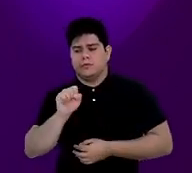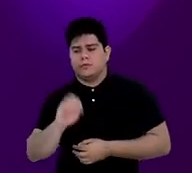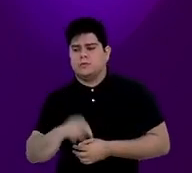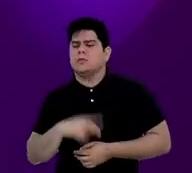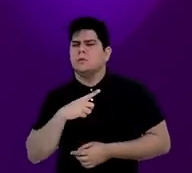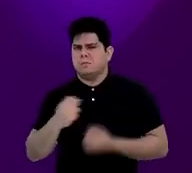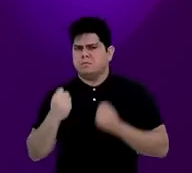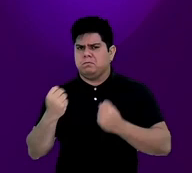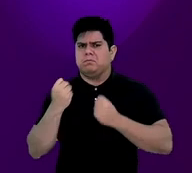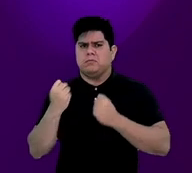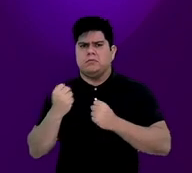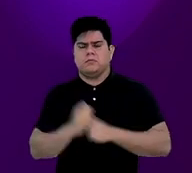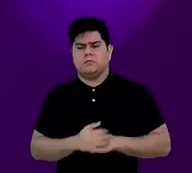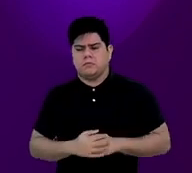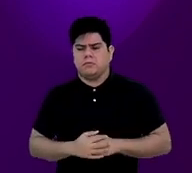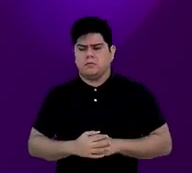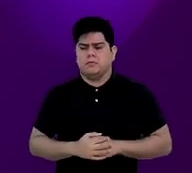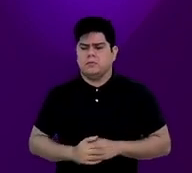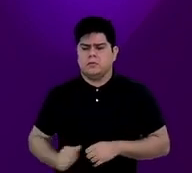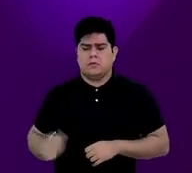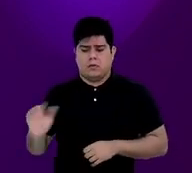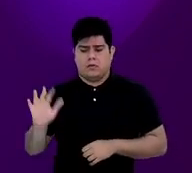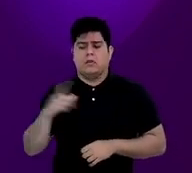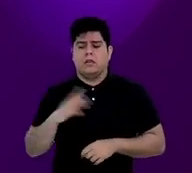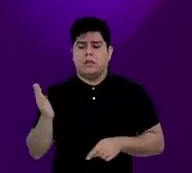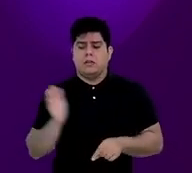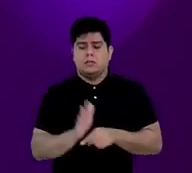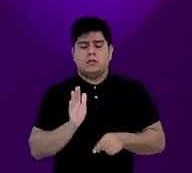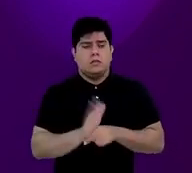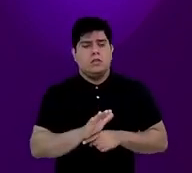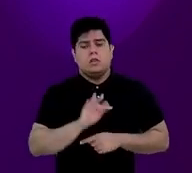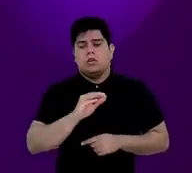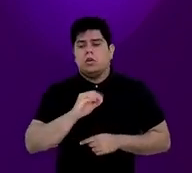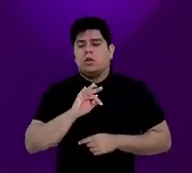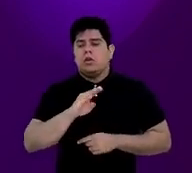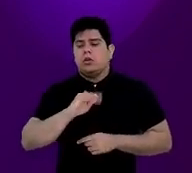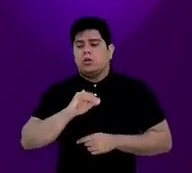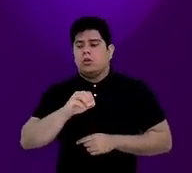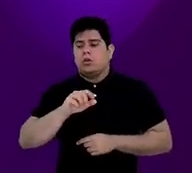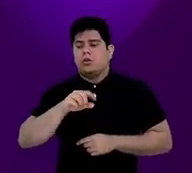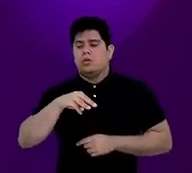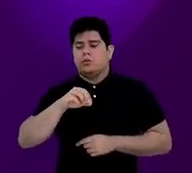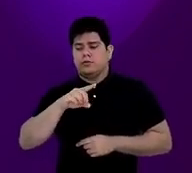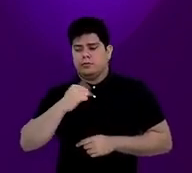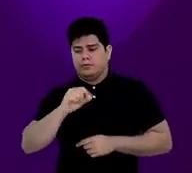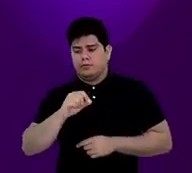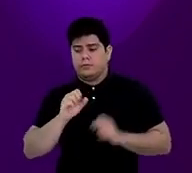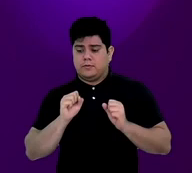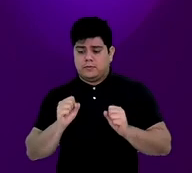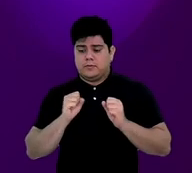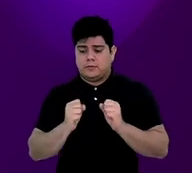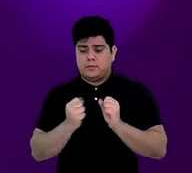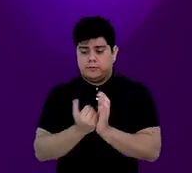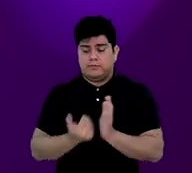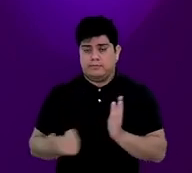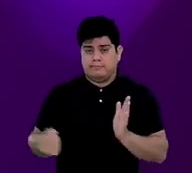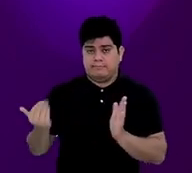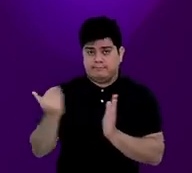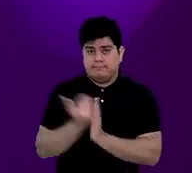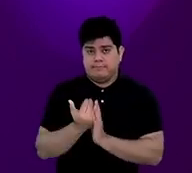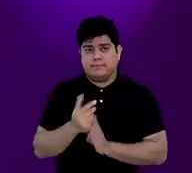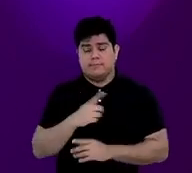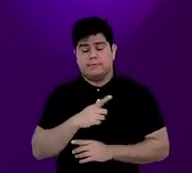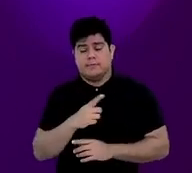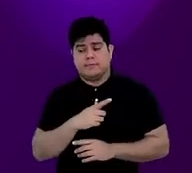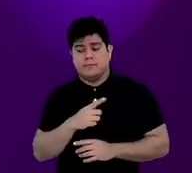you can expand the beam and deliver quite large amounts of light over large areas. When I